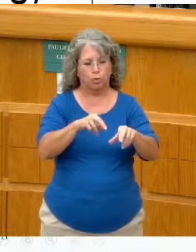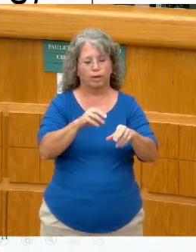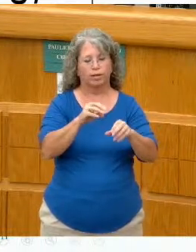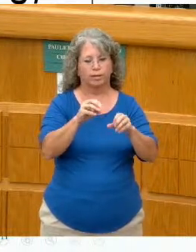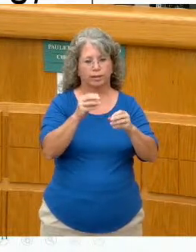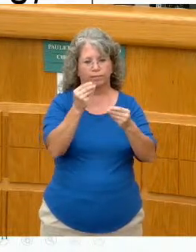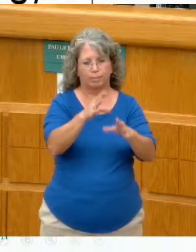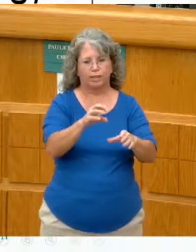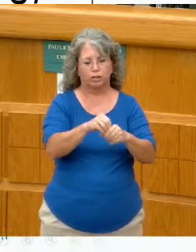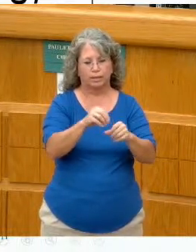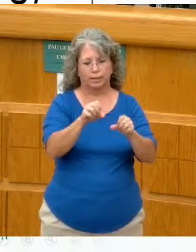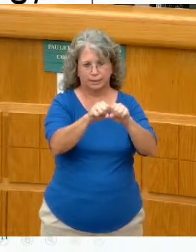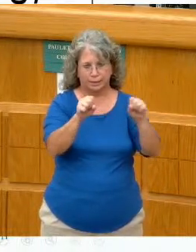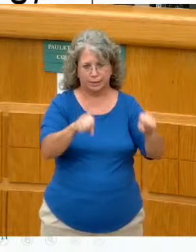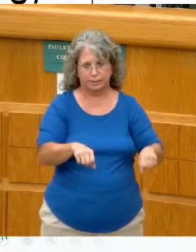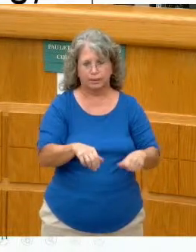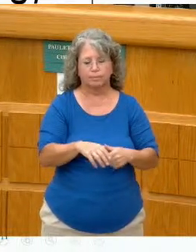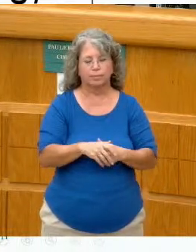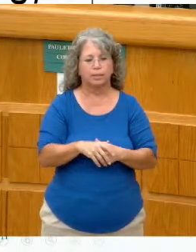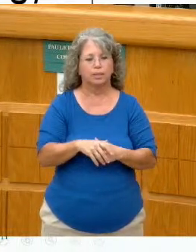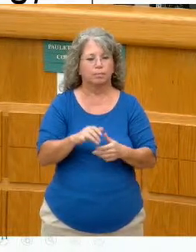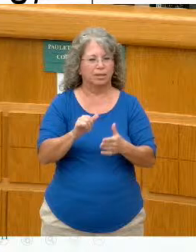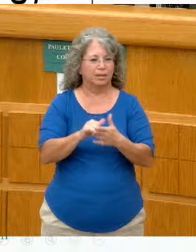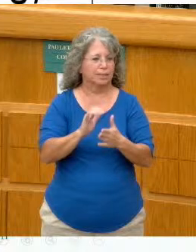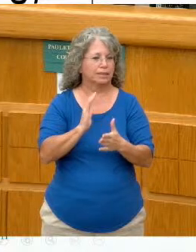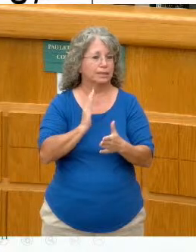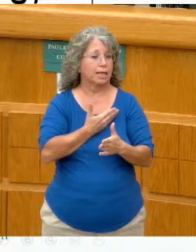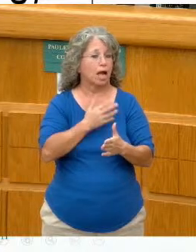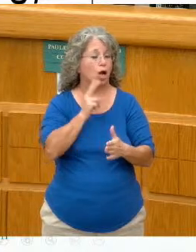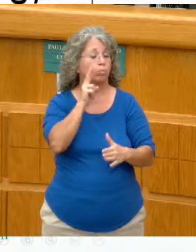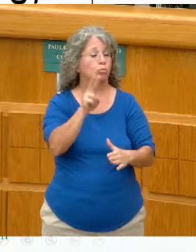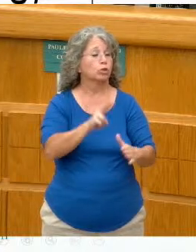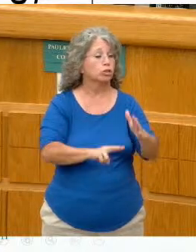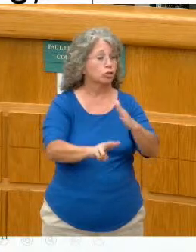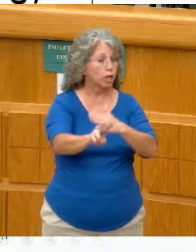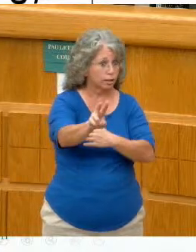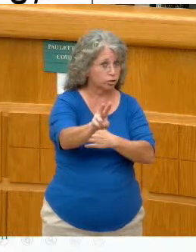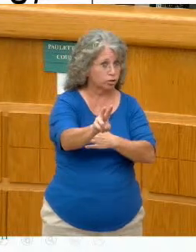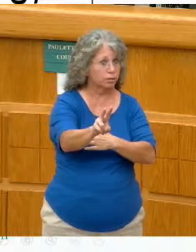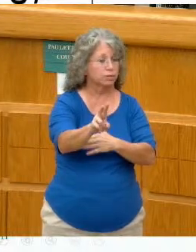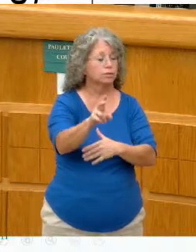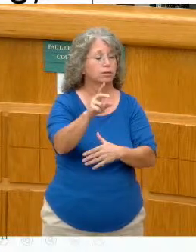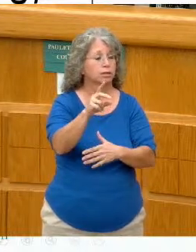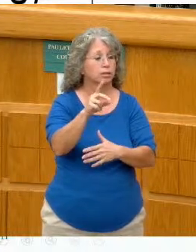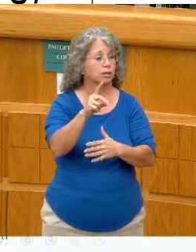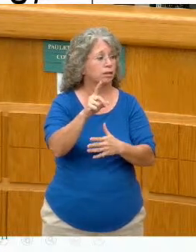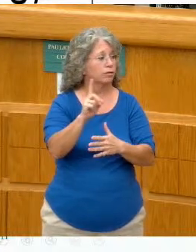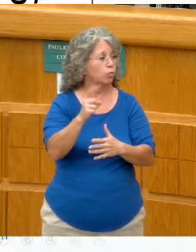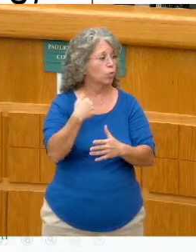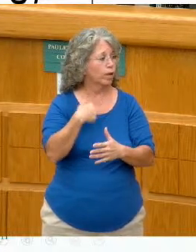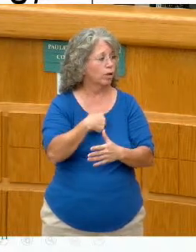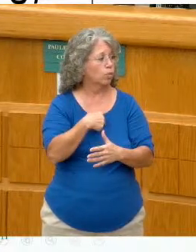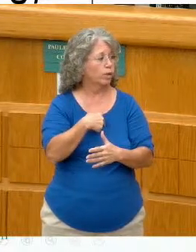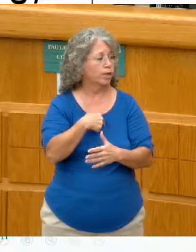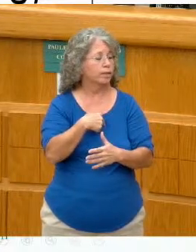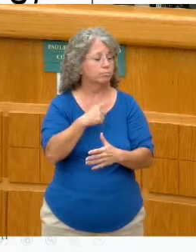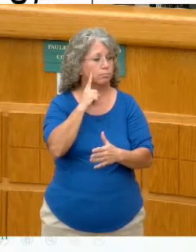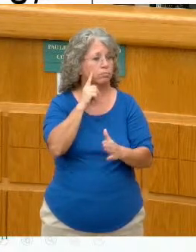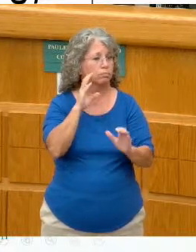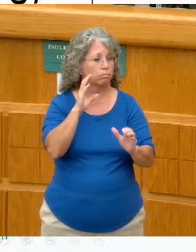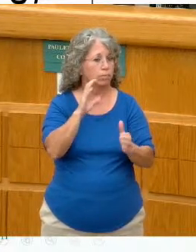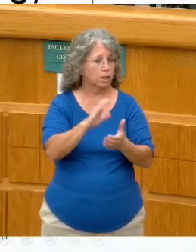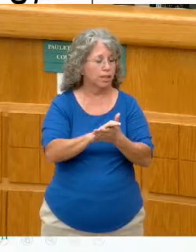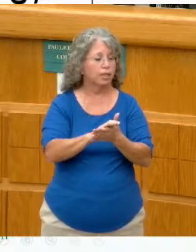yet. But this is our projection of where we see these data points moving up to as the